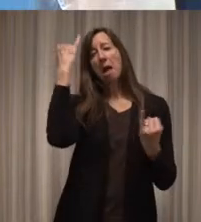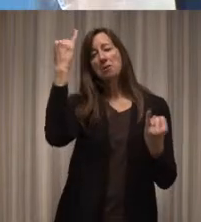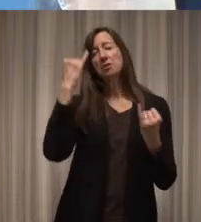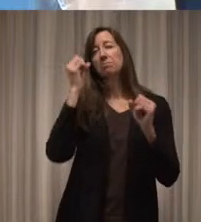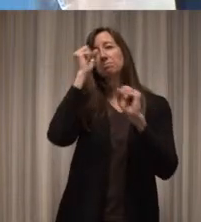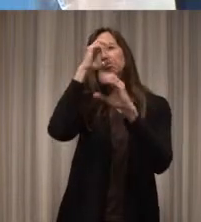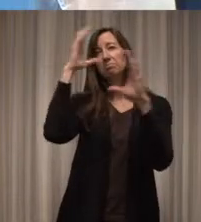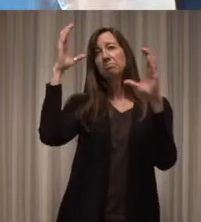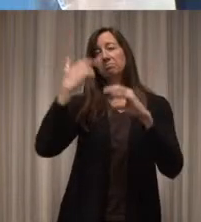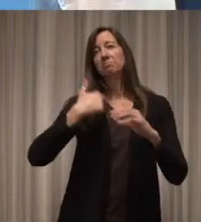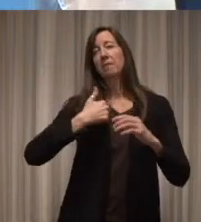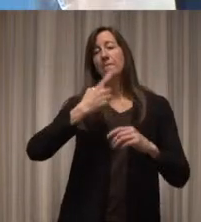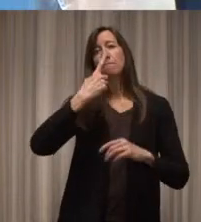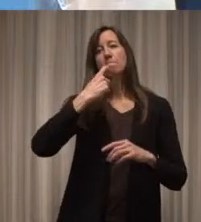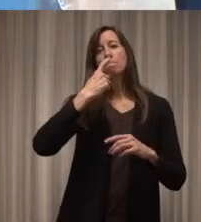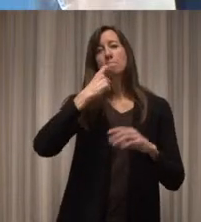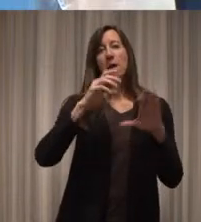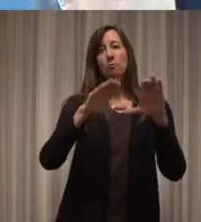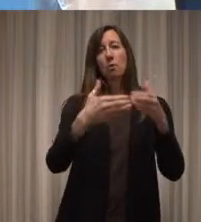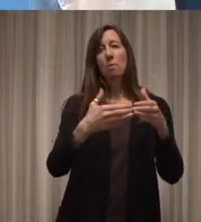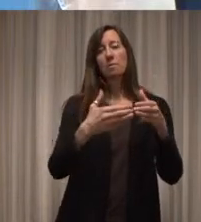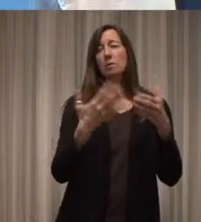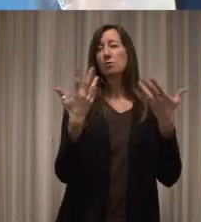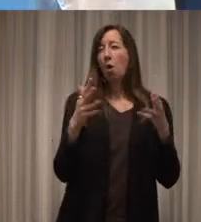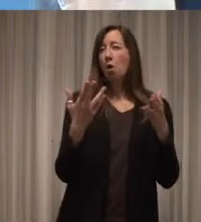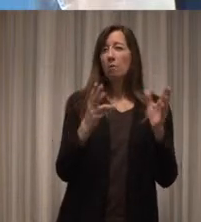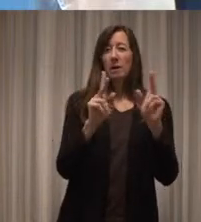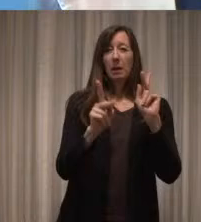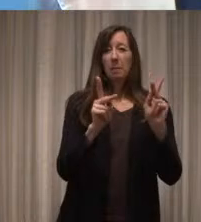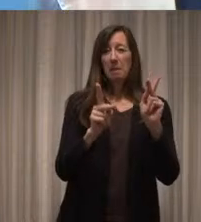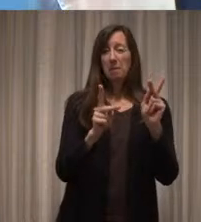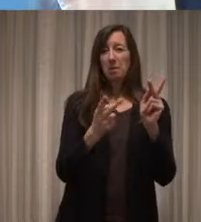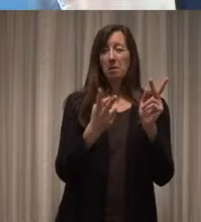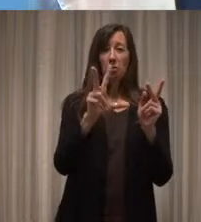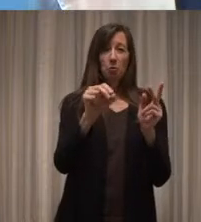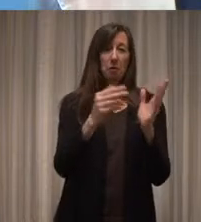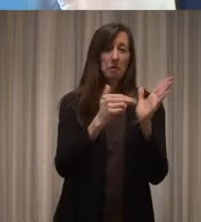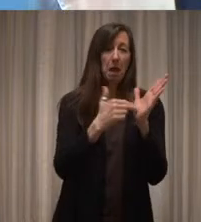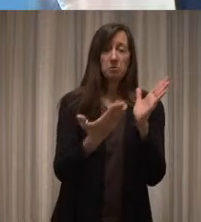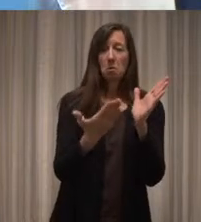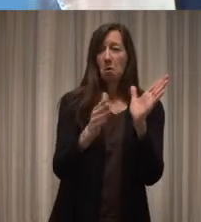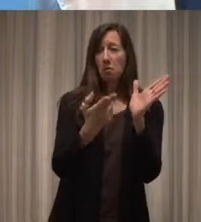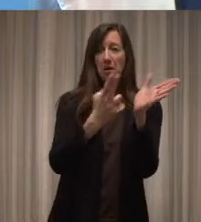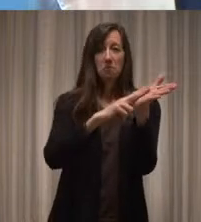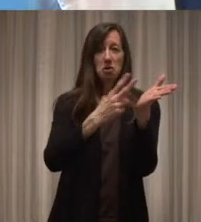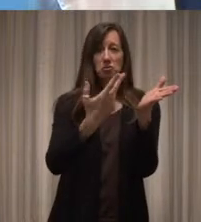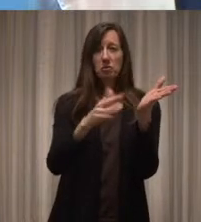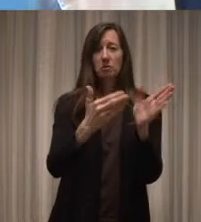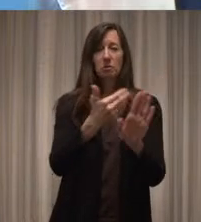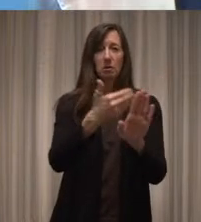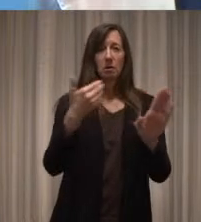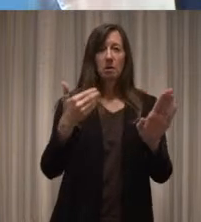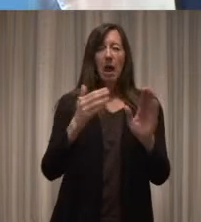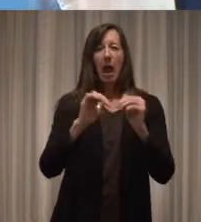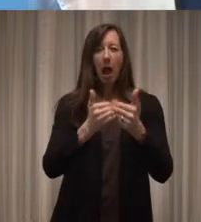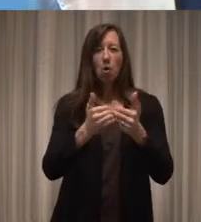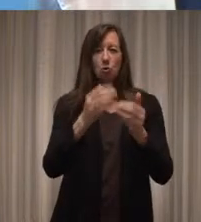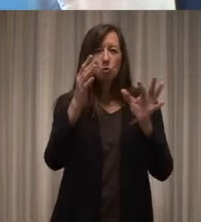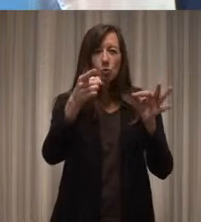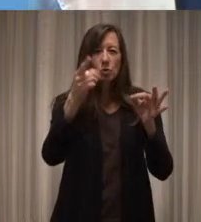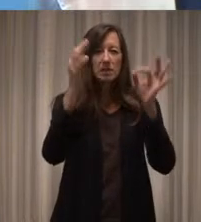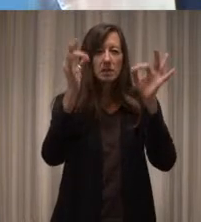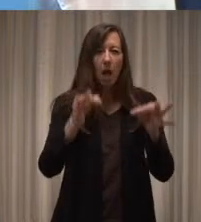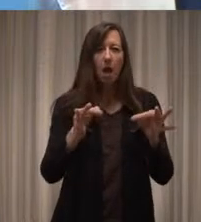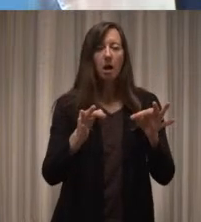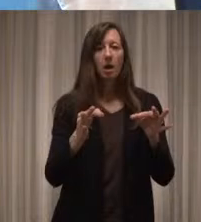are already pre-registered in that group. How are we going to decide among those folks? So we will continue to